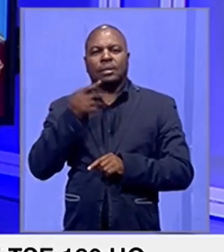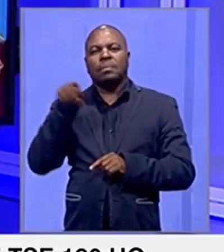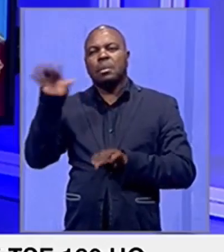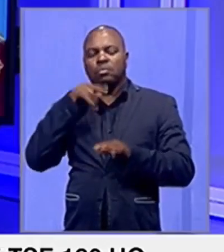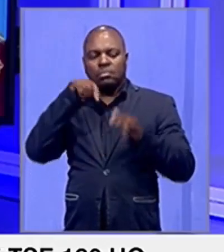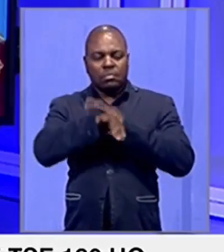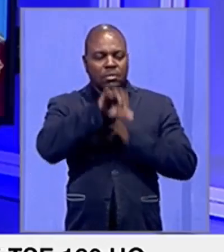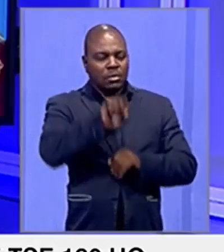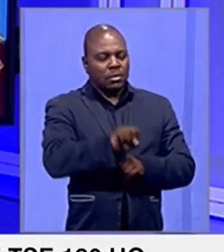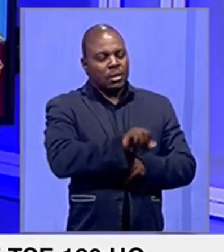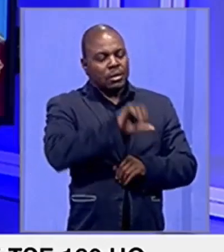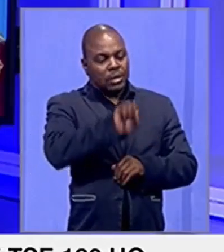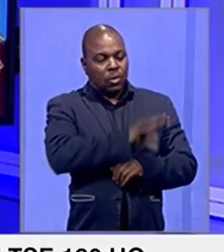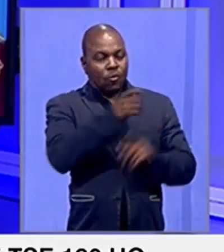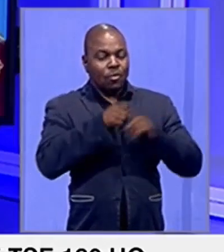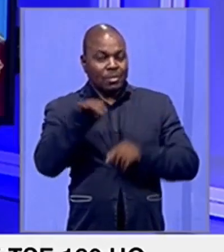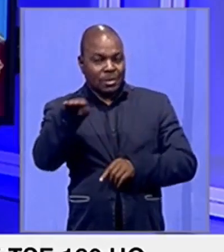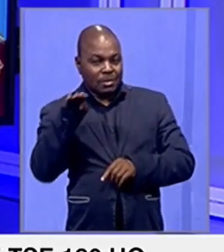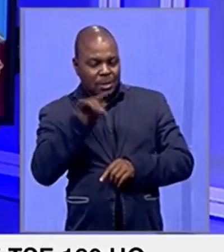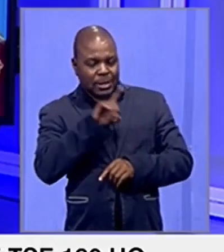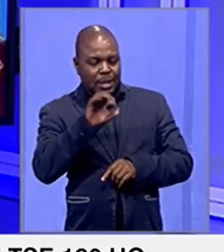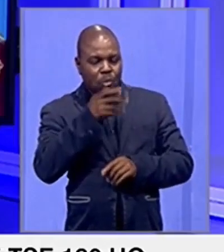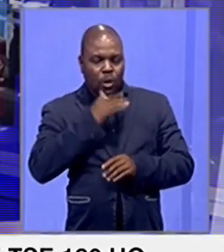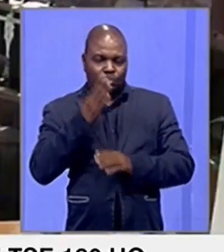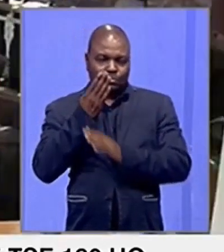baphapathehi ba Zimbabwe tsa DZEP.